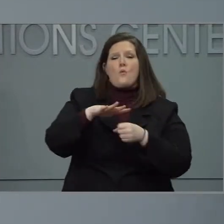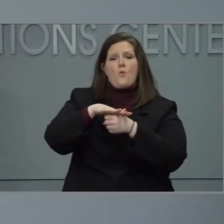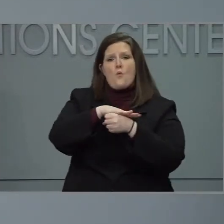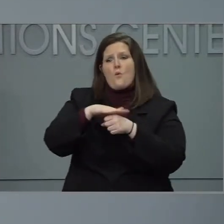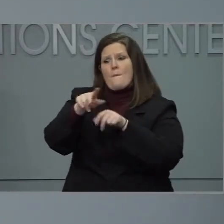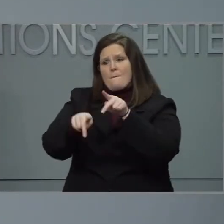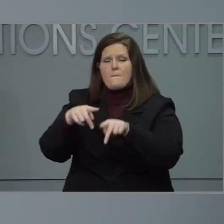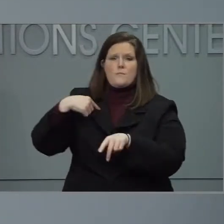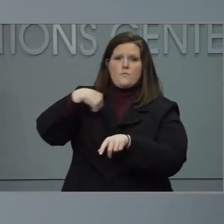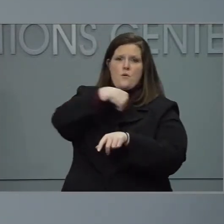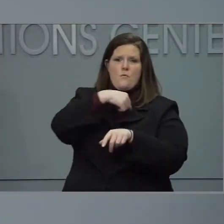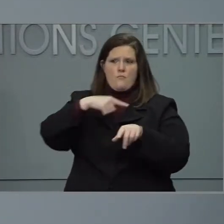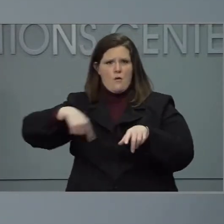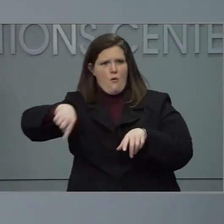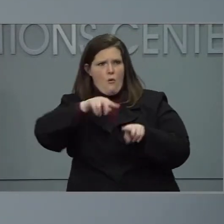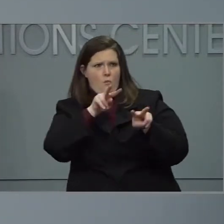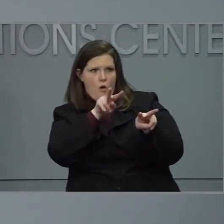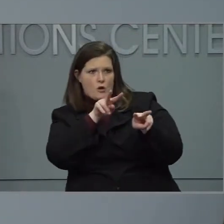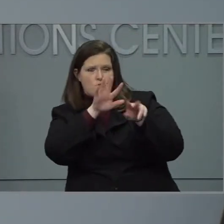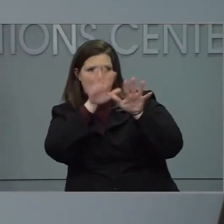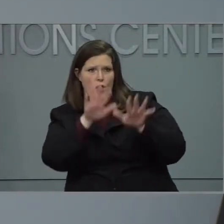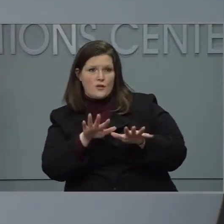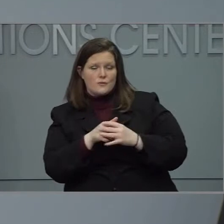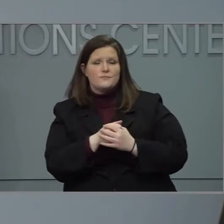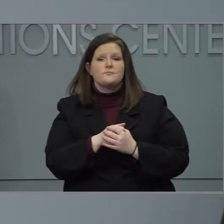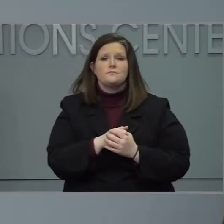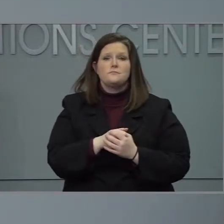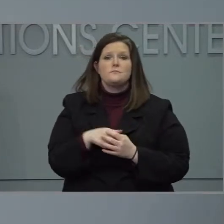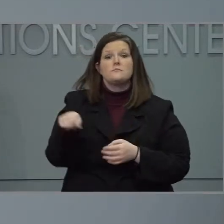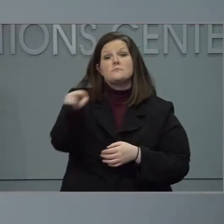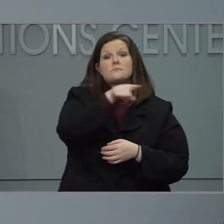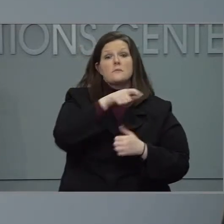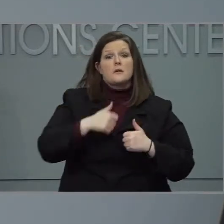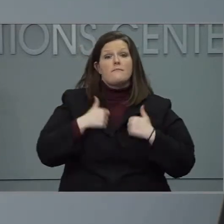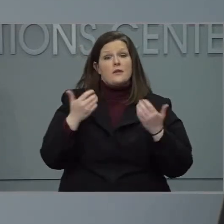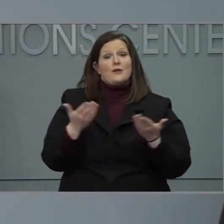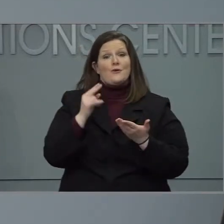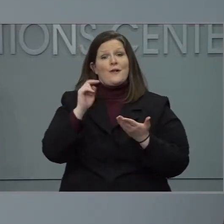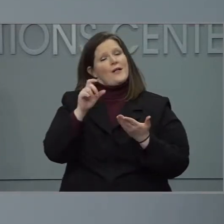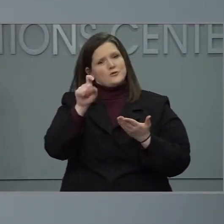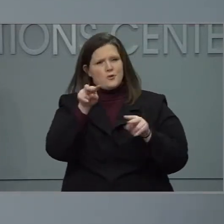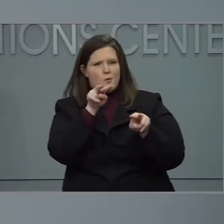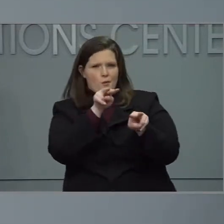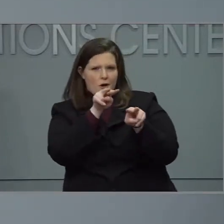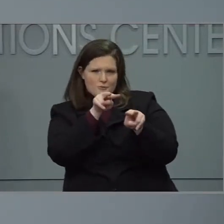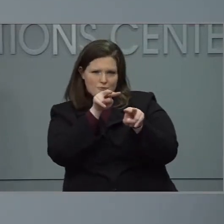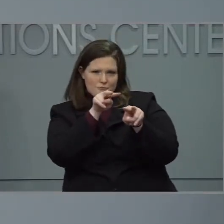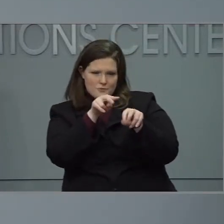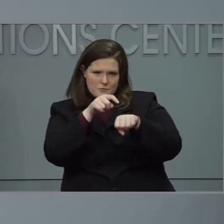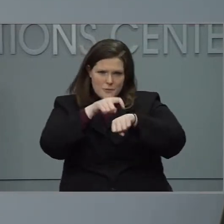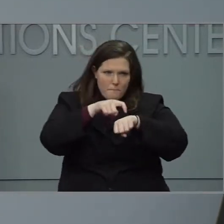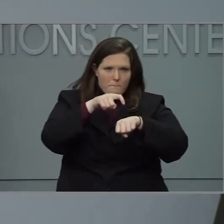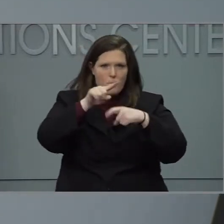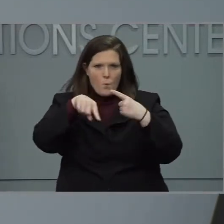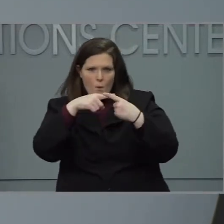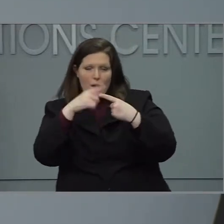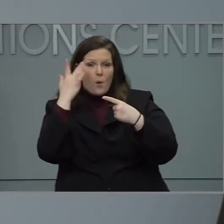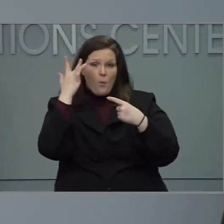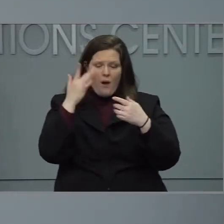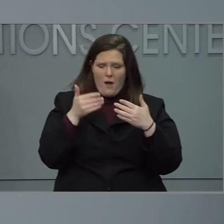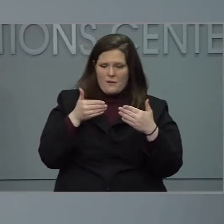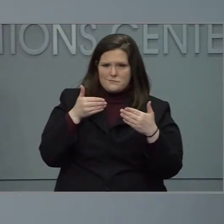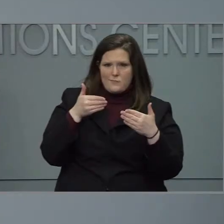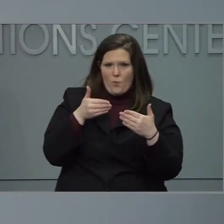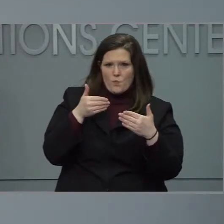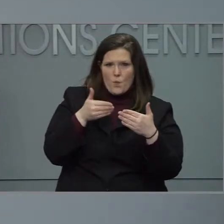partners. All North Carolinians should continue to monitor the forecast as details and expected timing will be refined over the